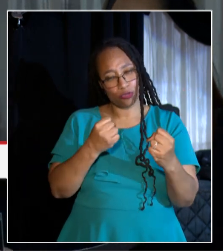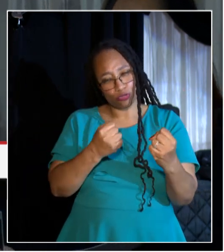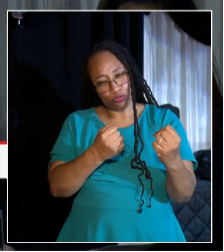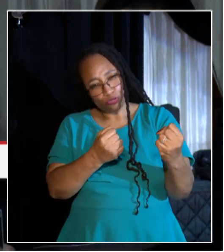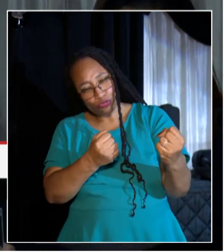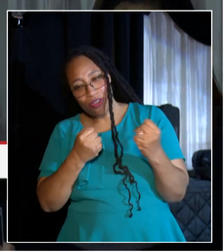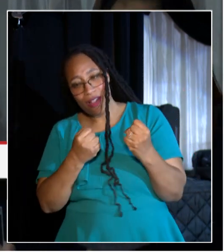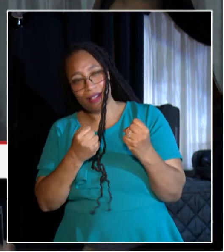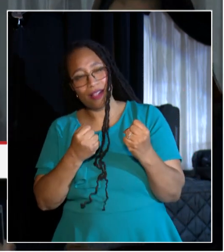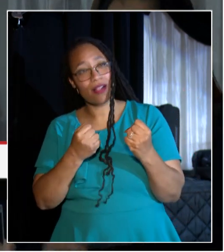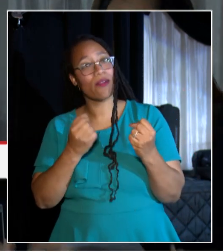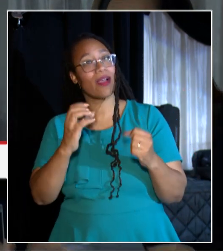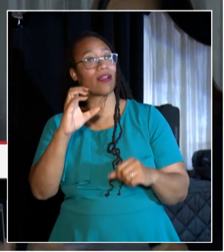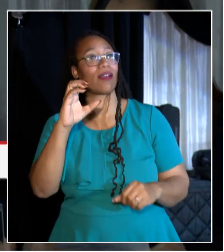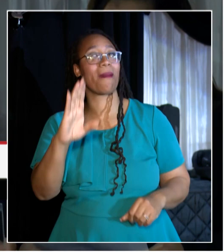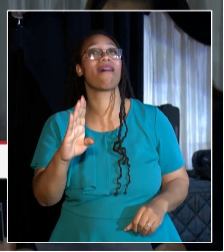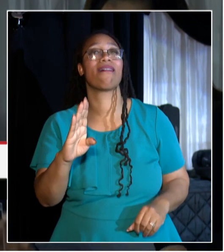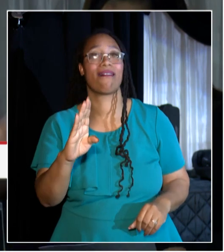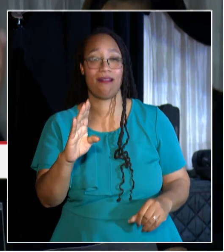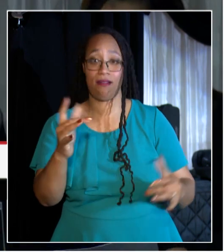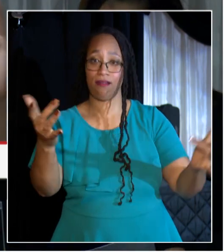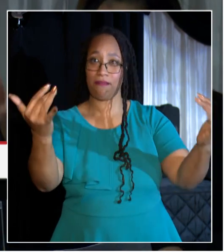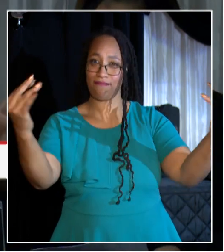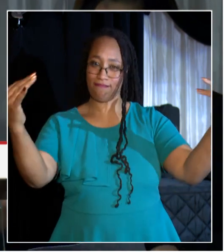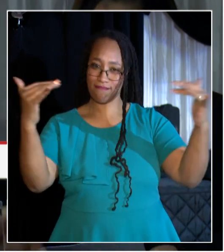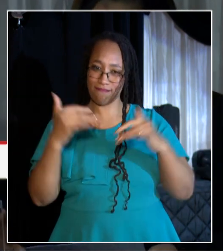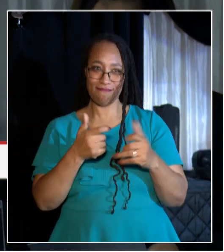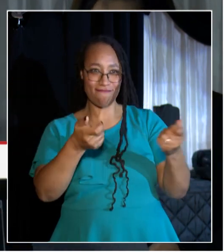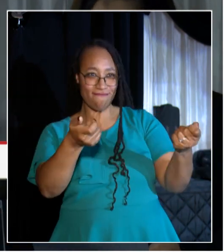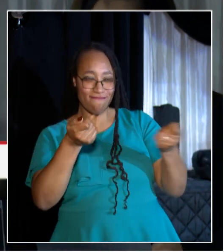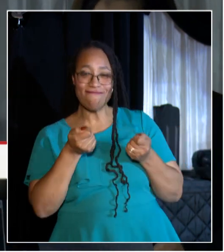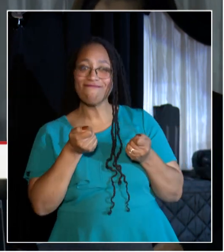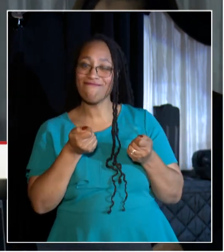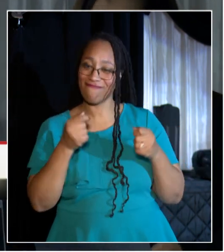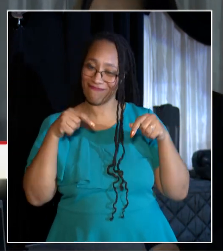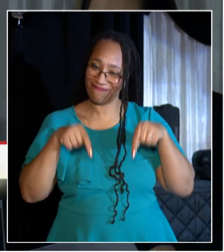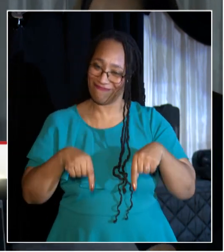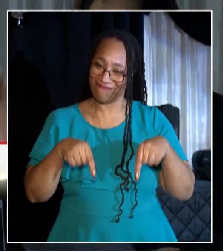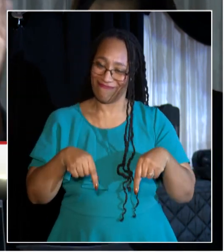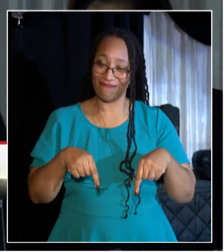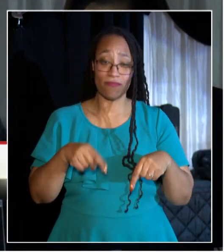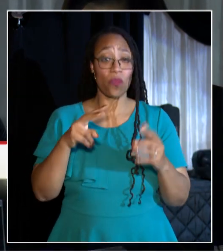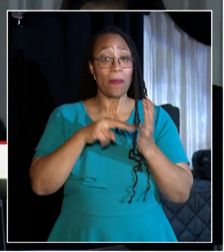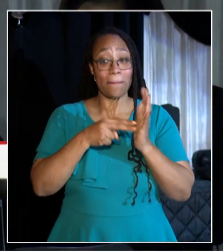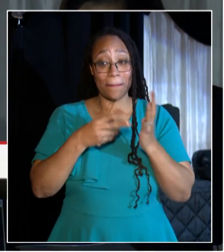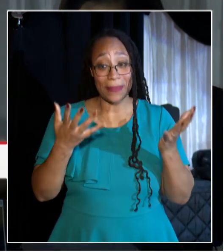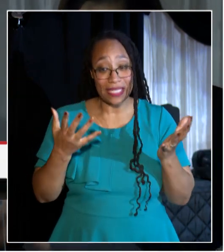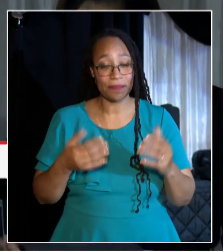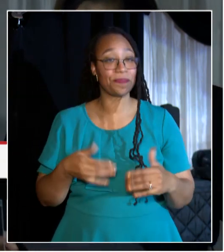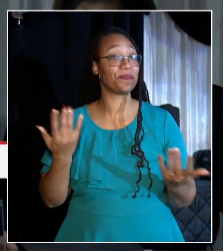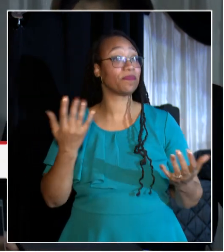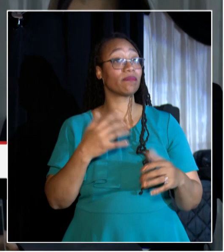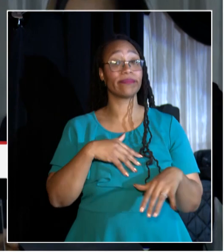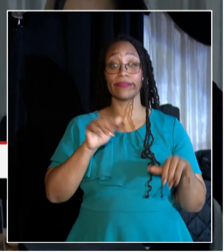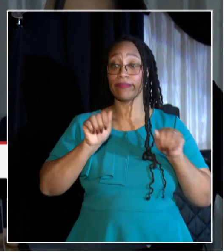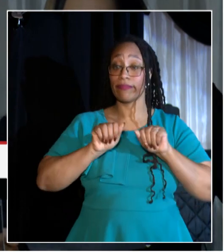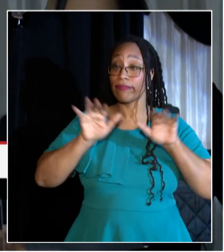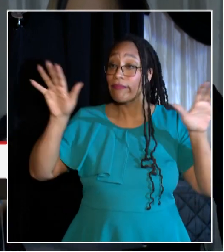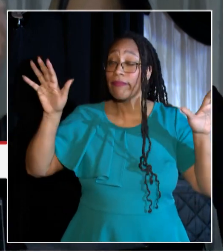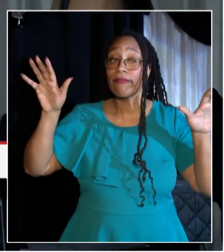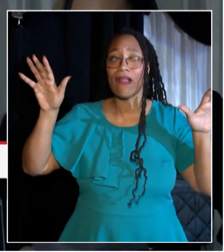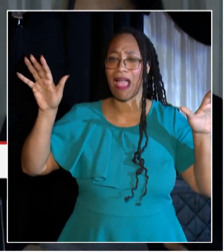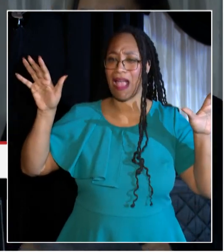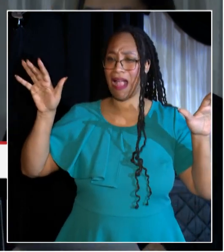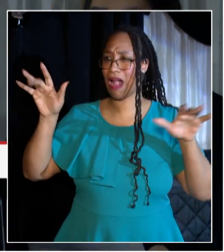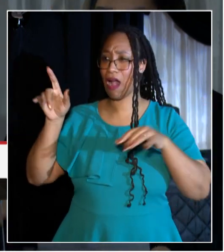you can imagine. And what that means is people are coming downtown to work, people are going to the